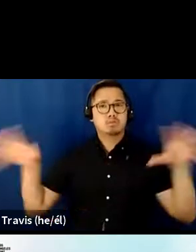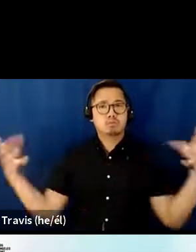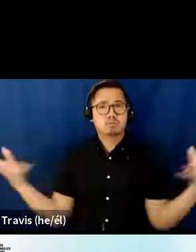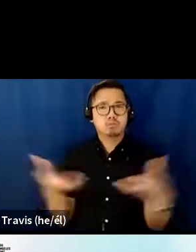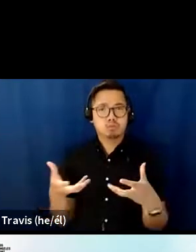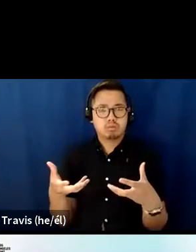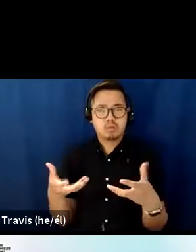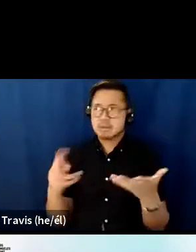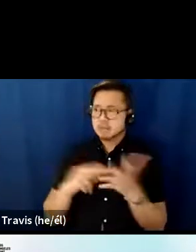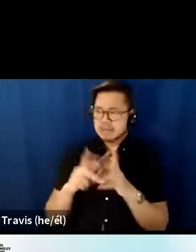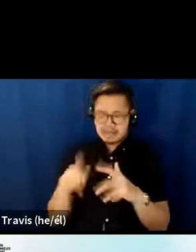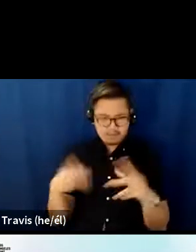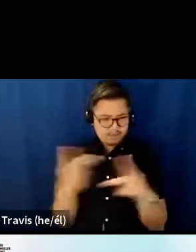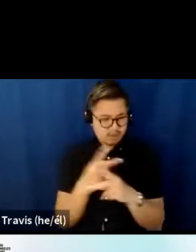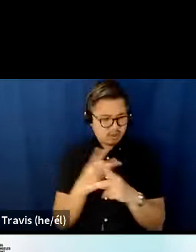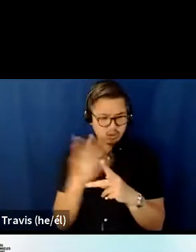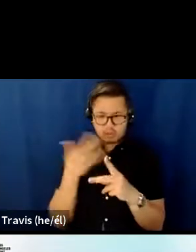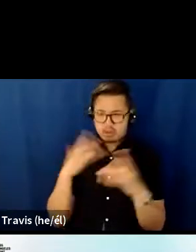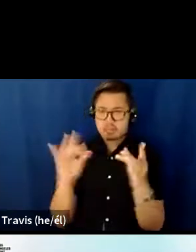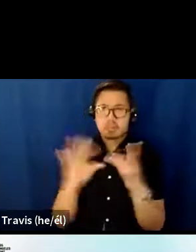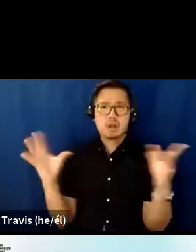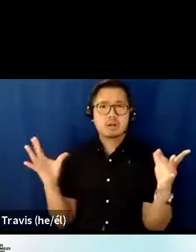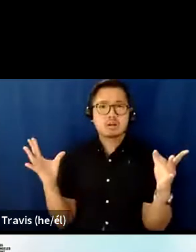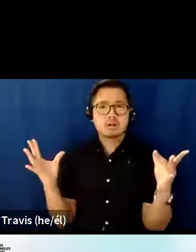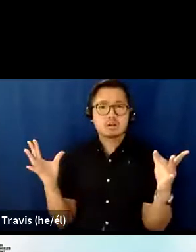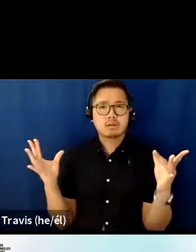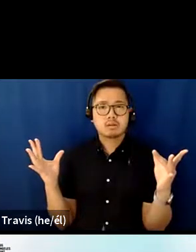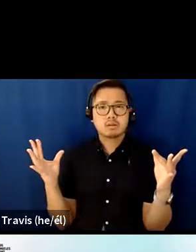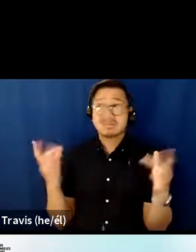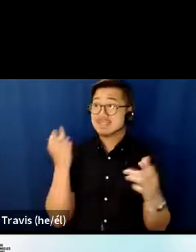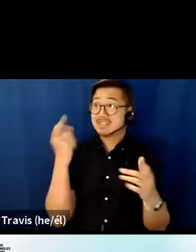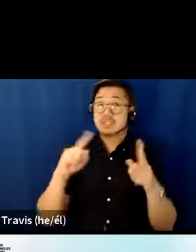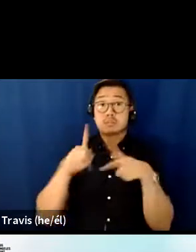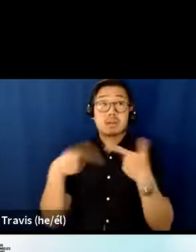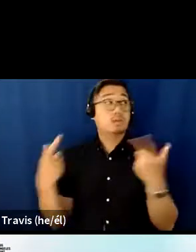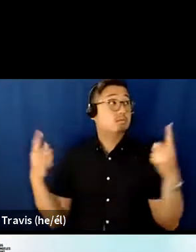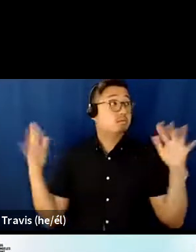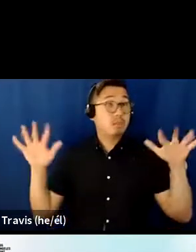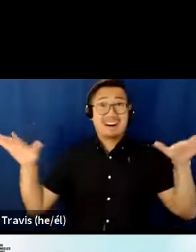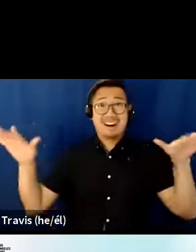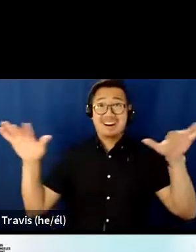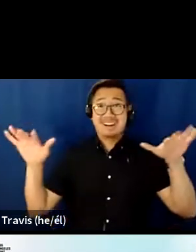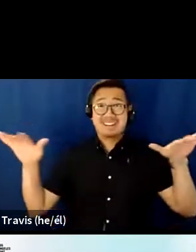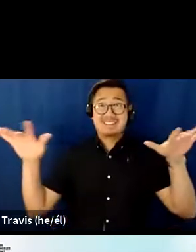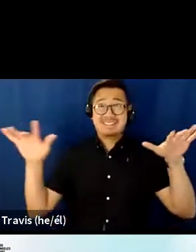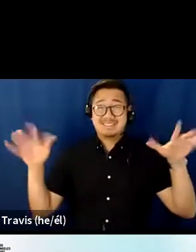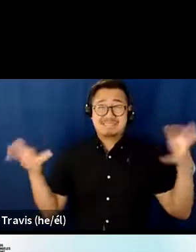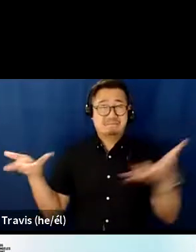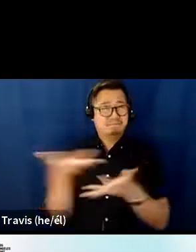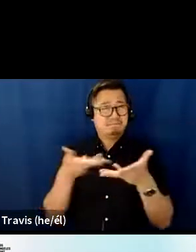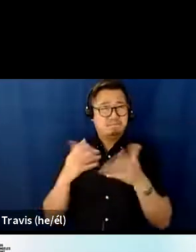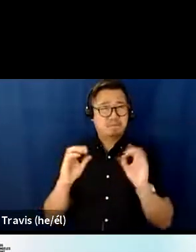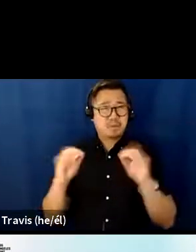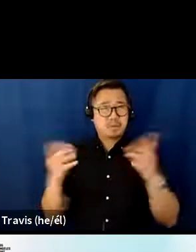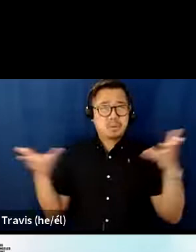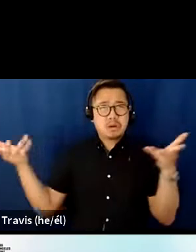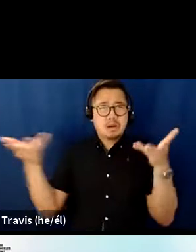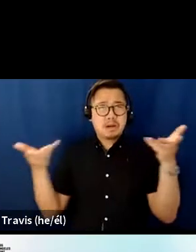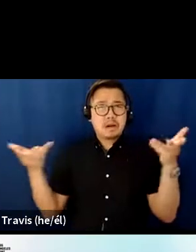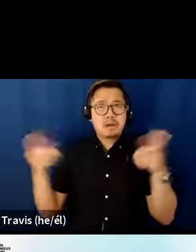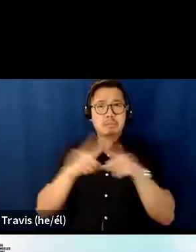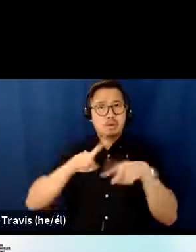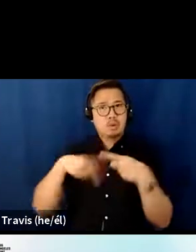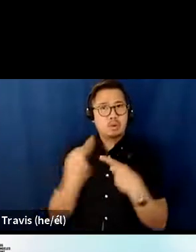the disconnect? Because obviously they've had us apart from each other so much so that we couldn't even communicate, but now we're